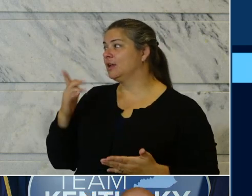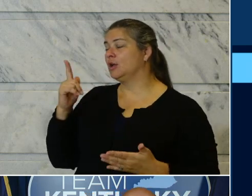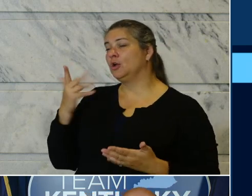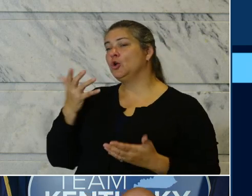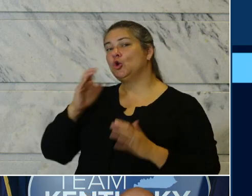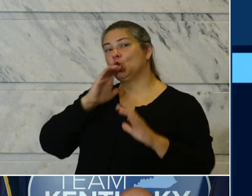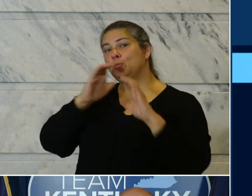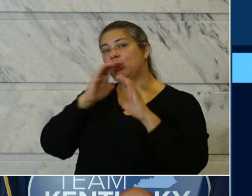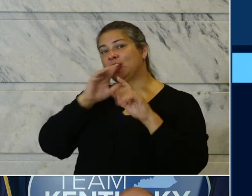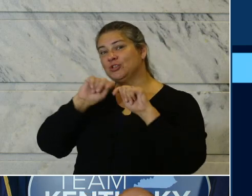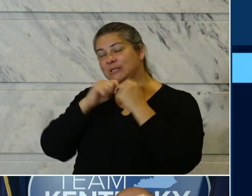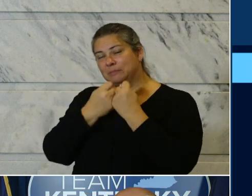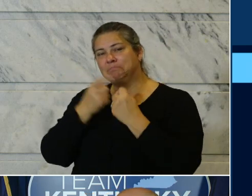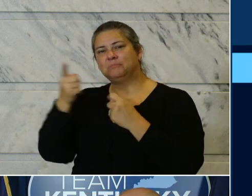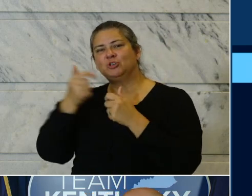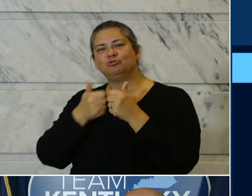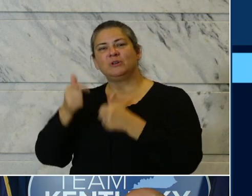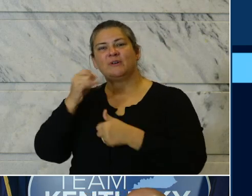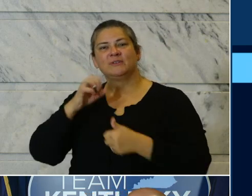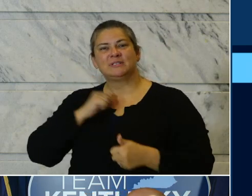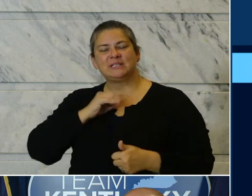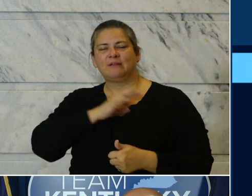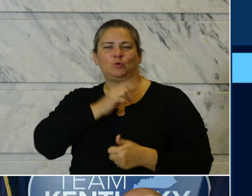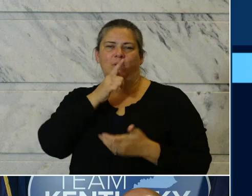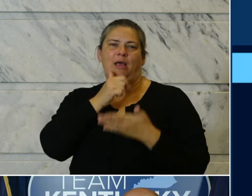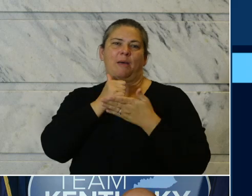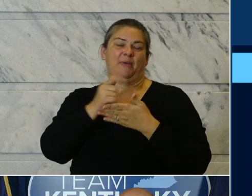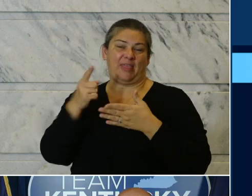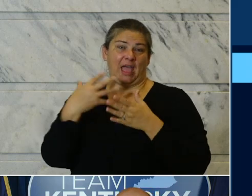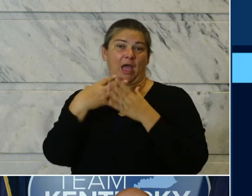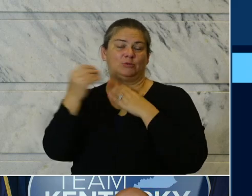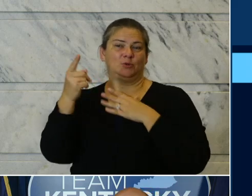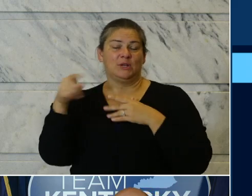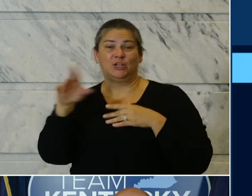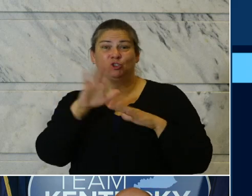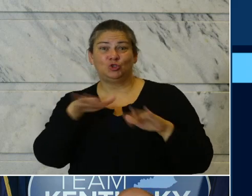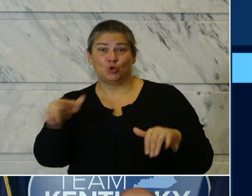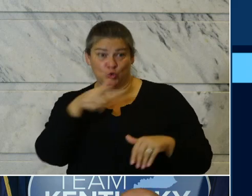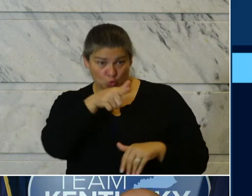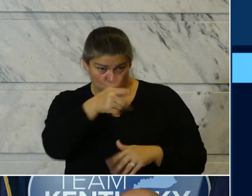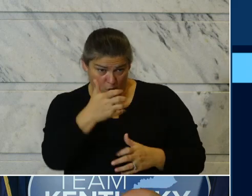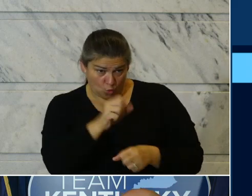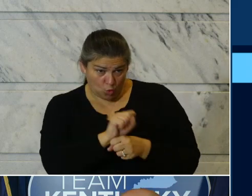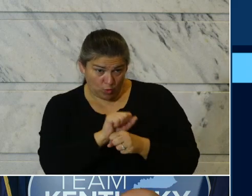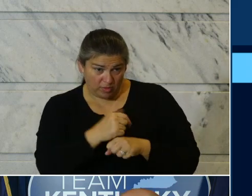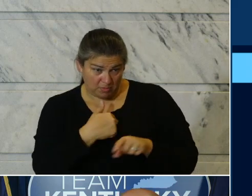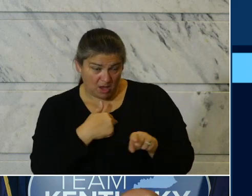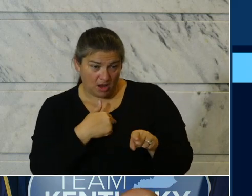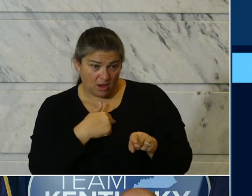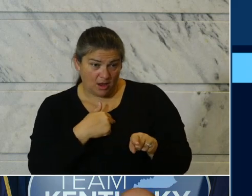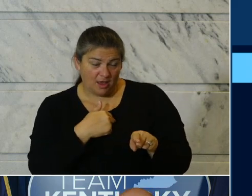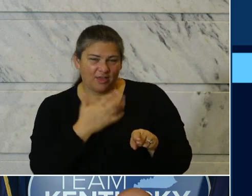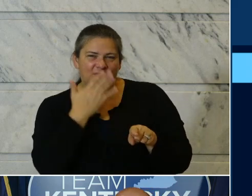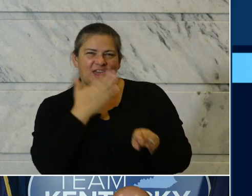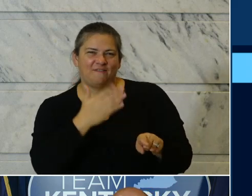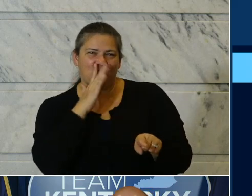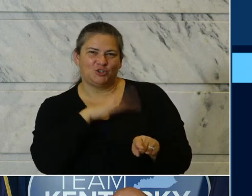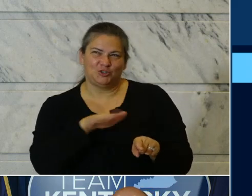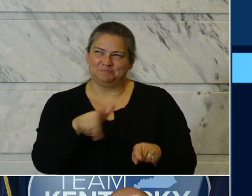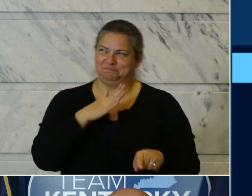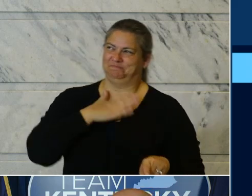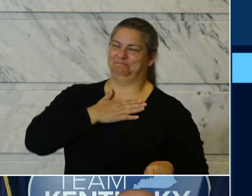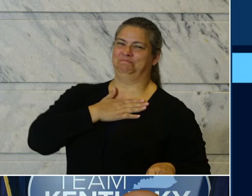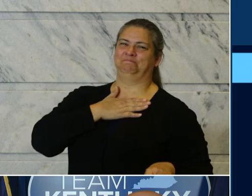communications team, my chief of staff, and whoever else helped. They went out today and found some children who were willing to work with them, and thanks to the kids, obviously, for being troopers